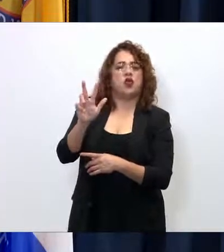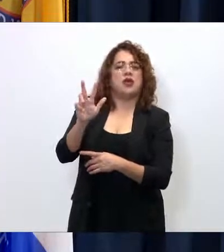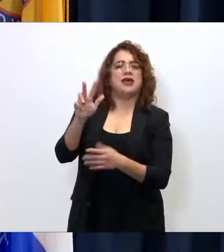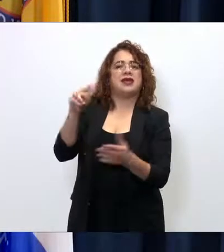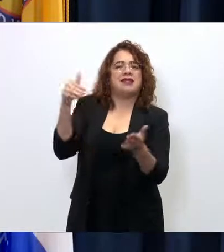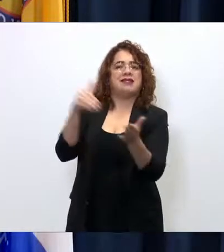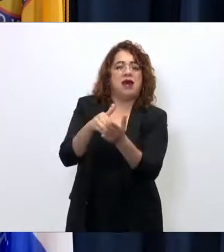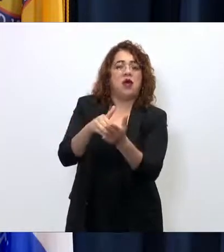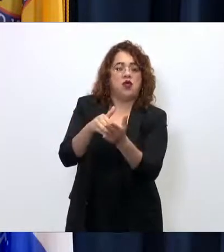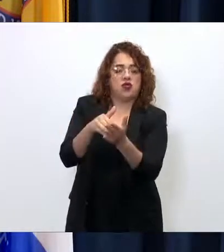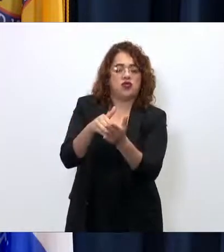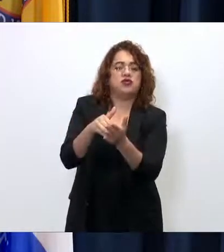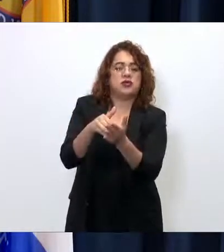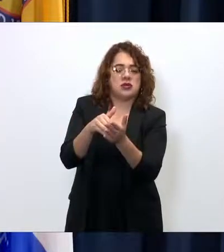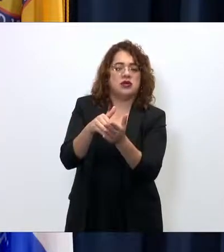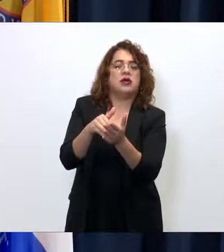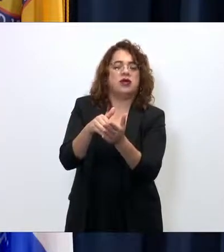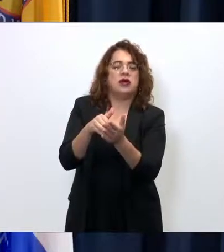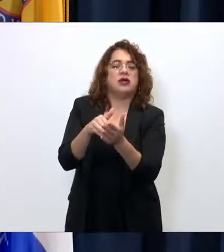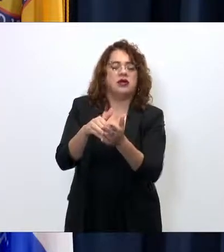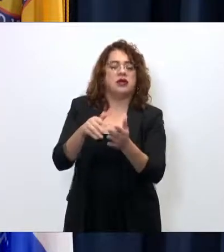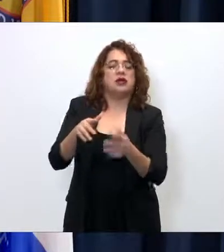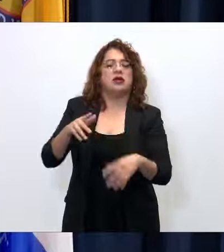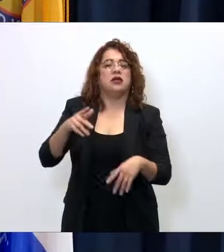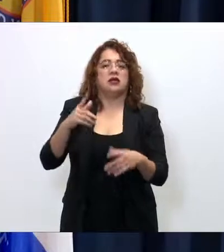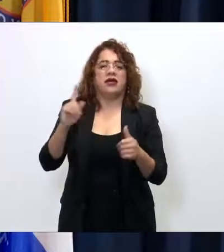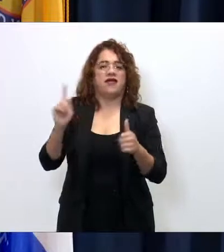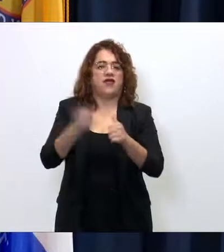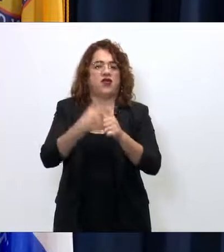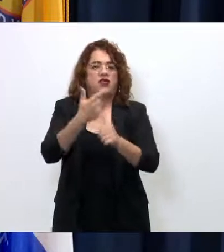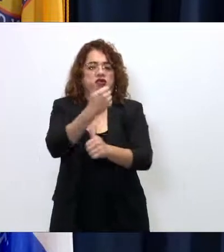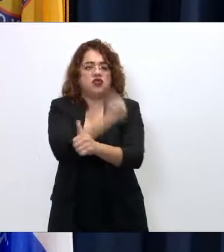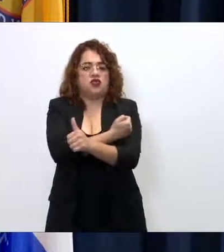163,000 Long Beach residents that have at least received their first dose.